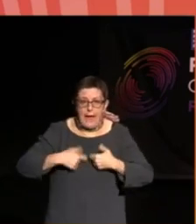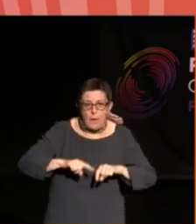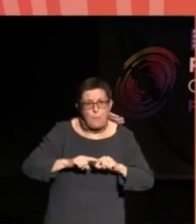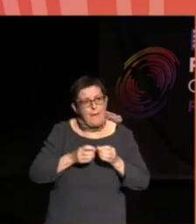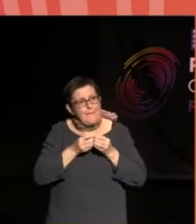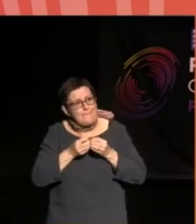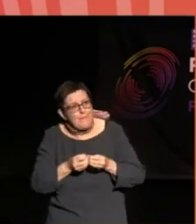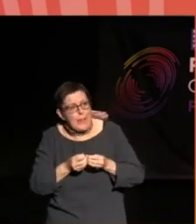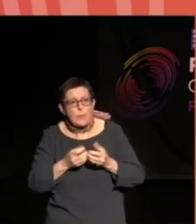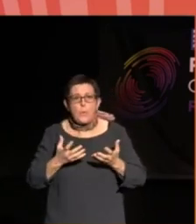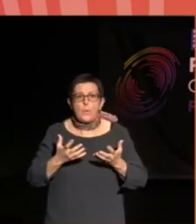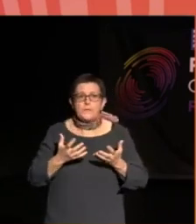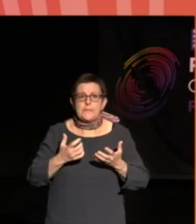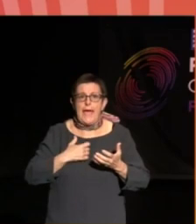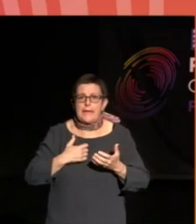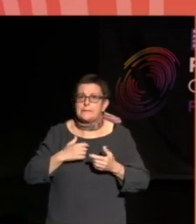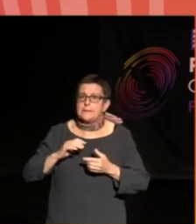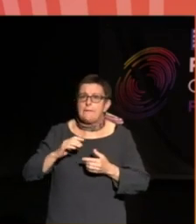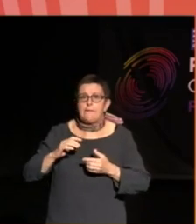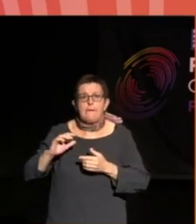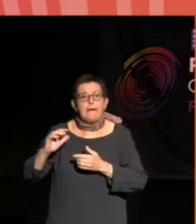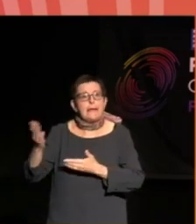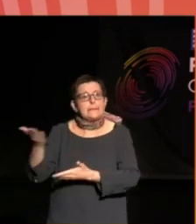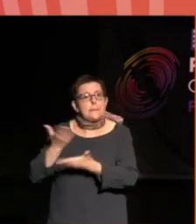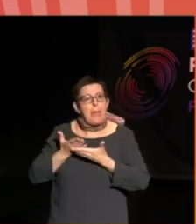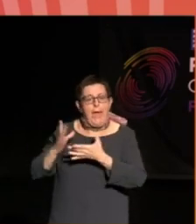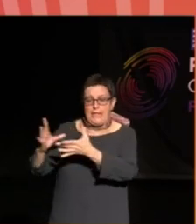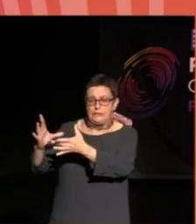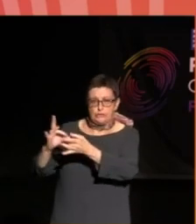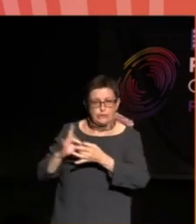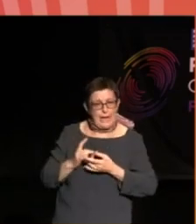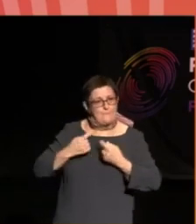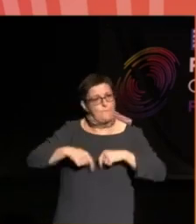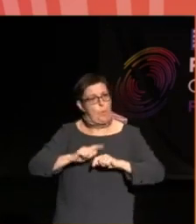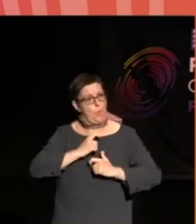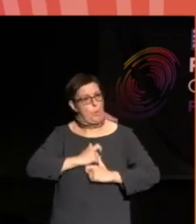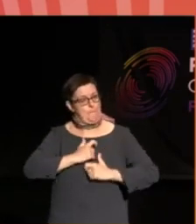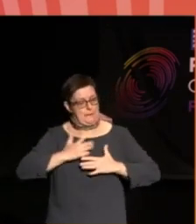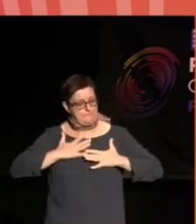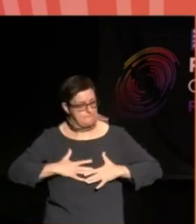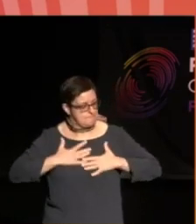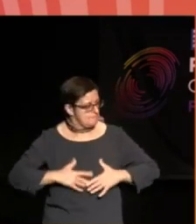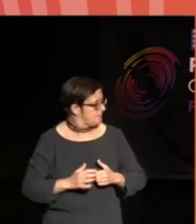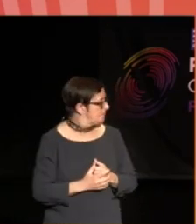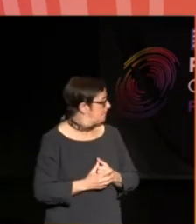chains in fashion, and conscious consumerism. Yeah, I mean, I think certainly